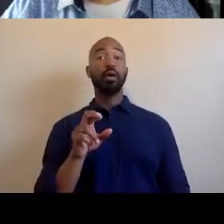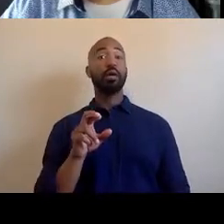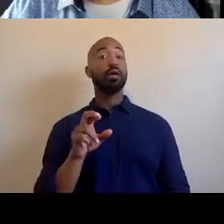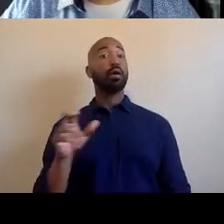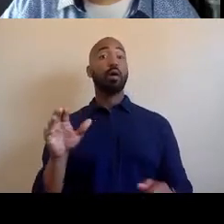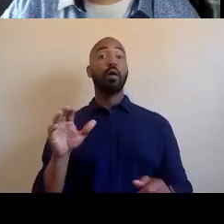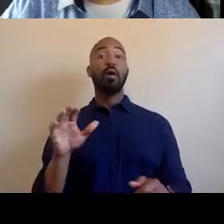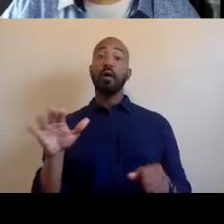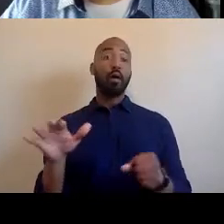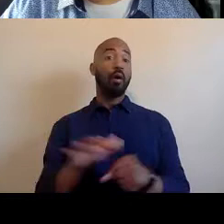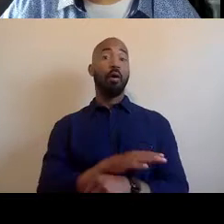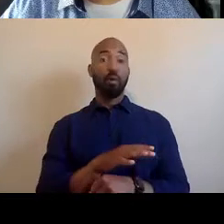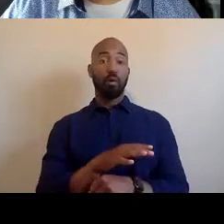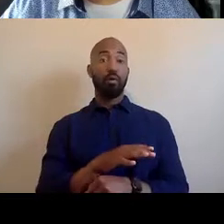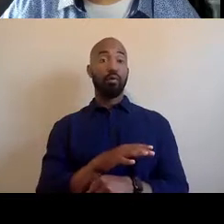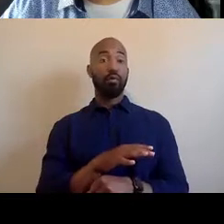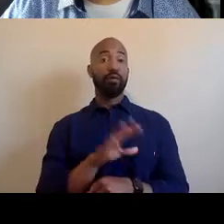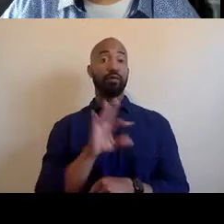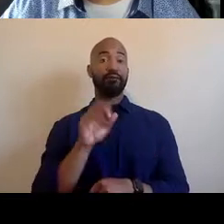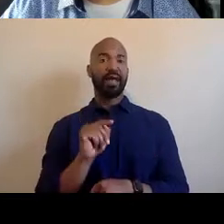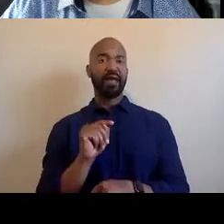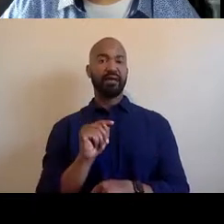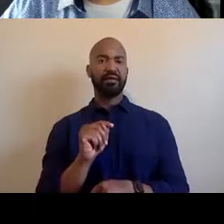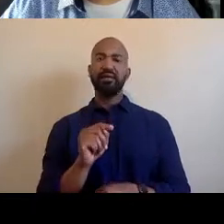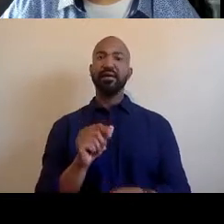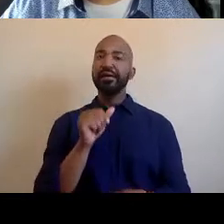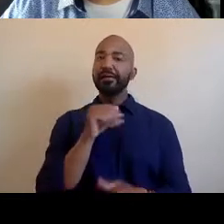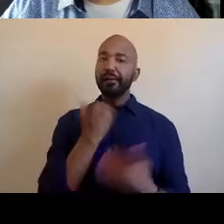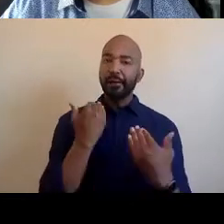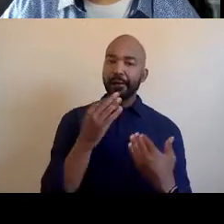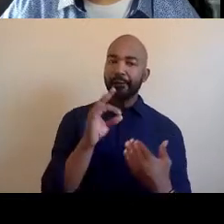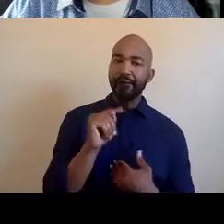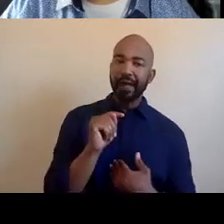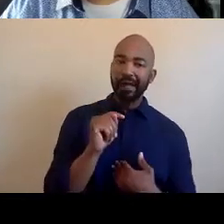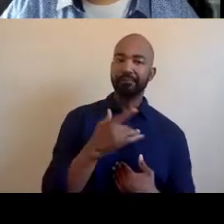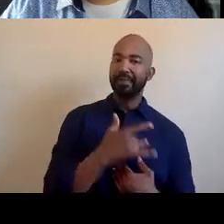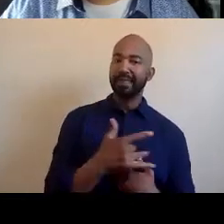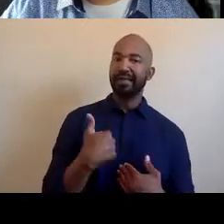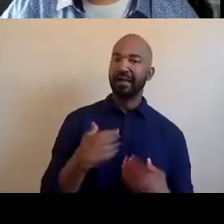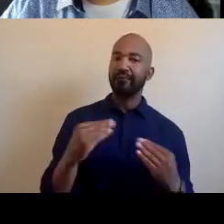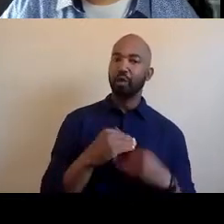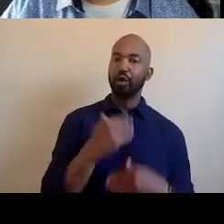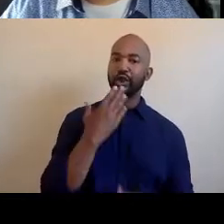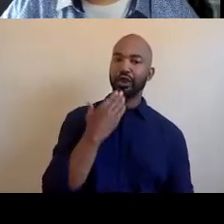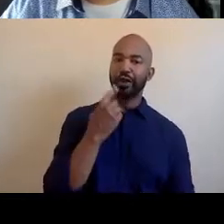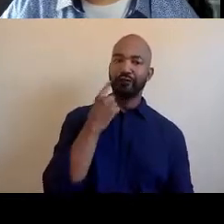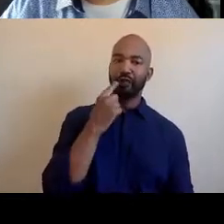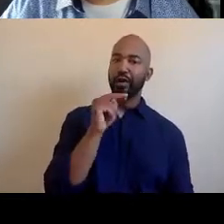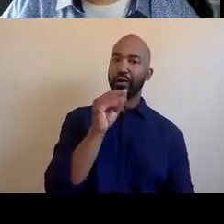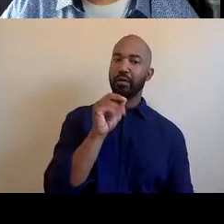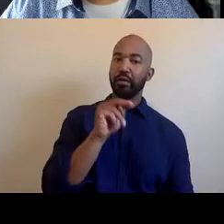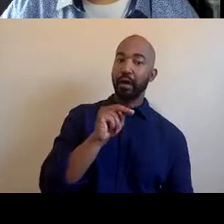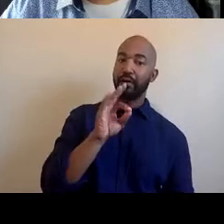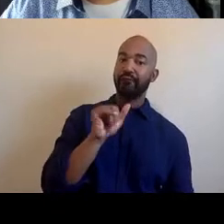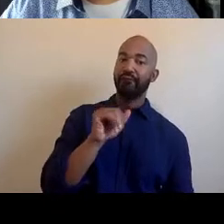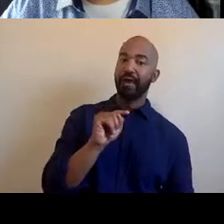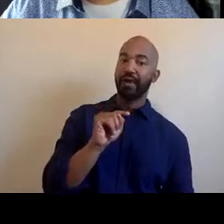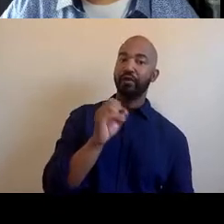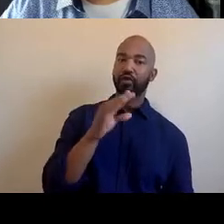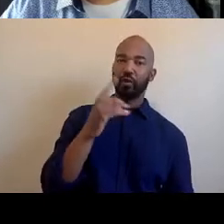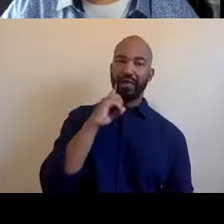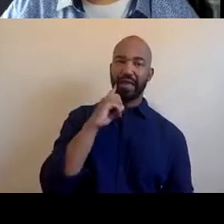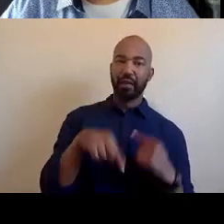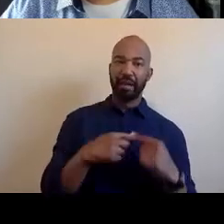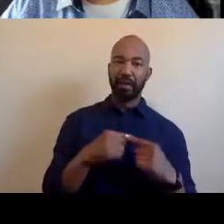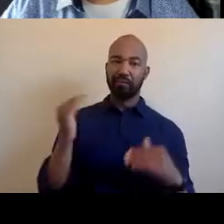yogurt, not non-fat yogurt, because the non-fat version actually has more sugar to it. So again, you have to weigh your pros and cons of